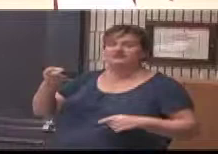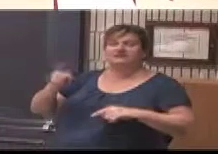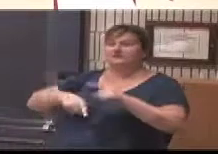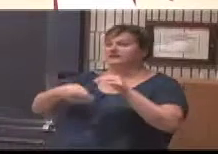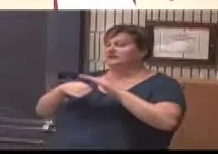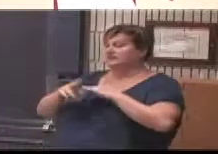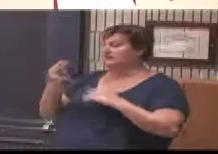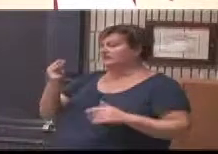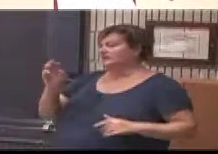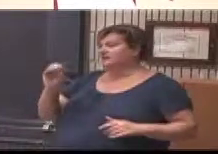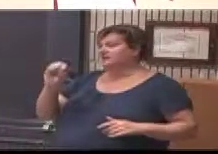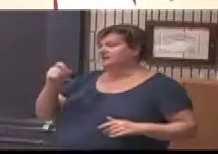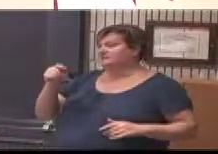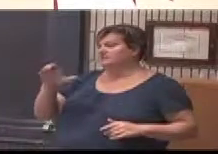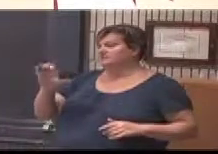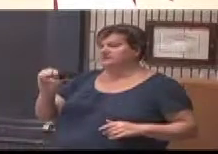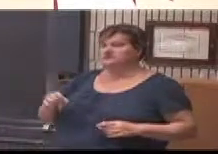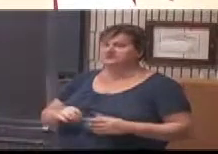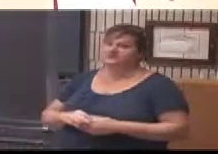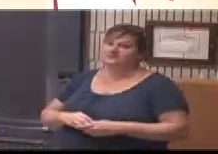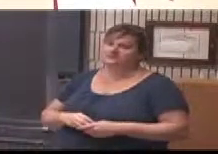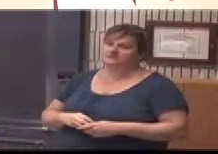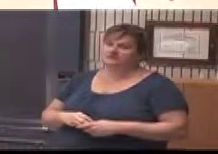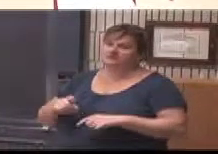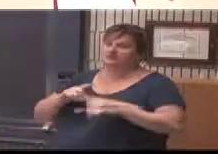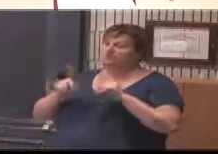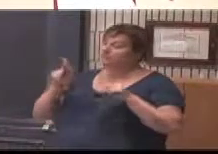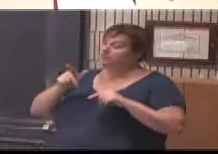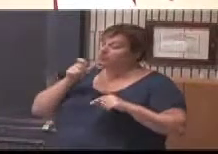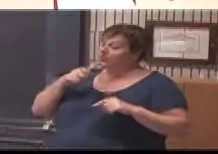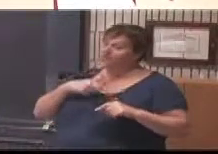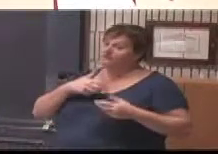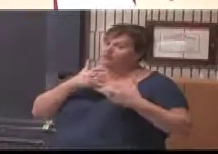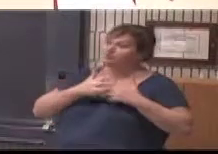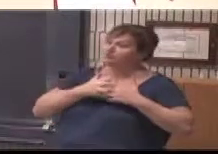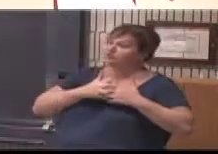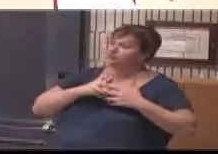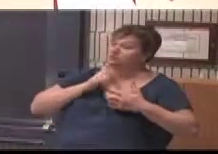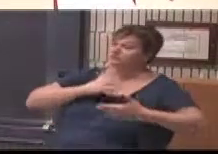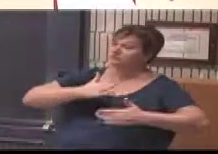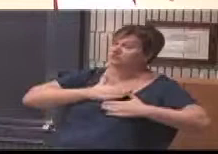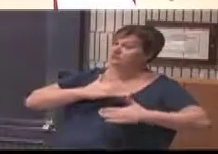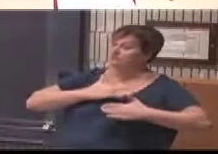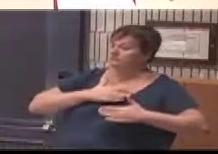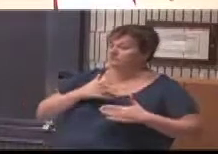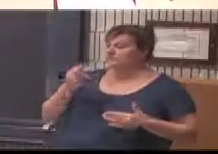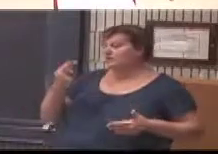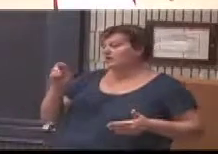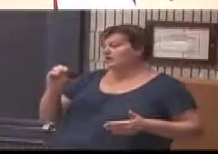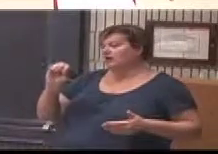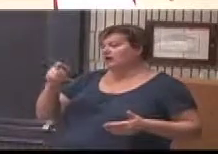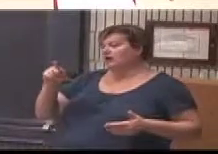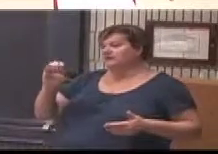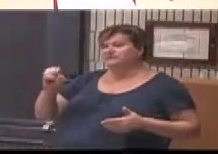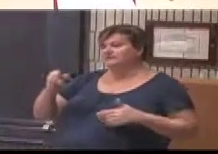there's for somebody that is on artificial respiration, hospice services are very helpful in helping to, if